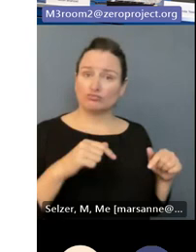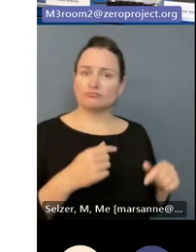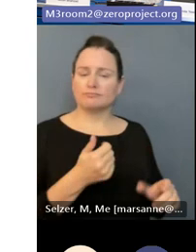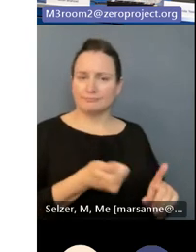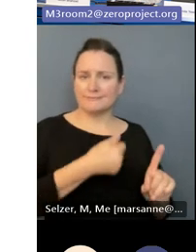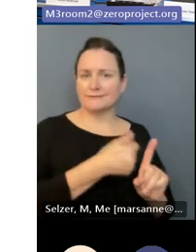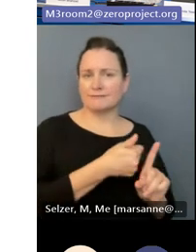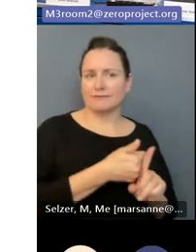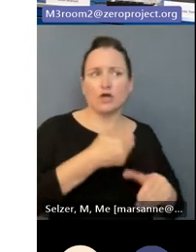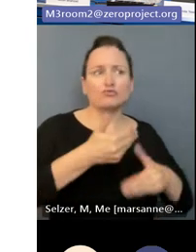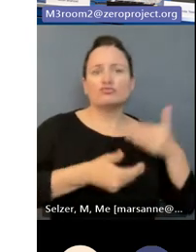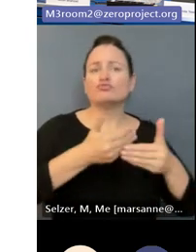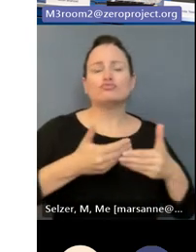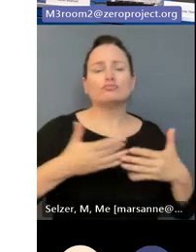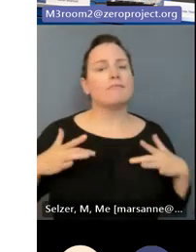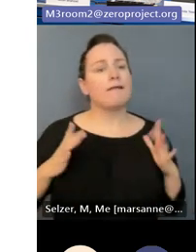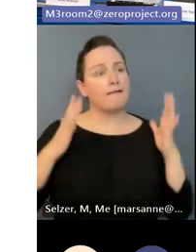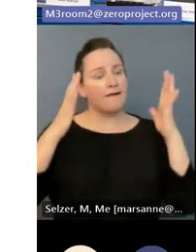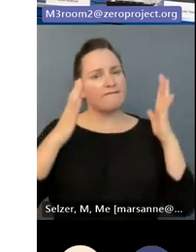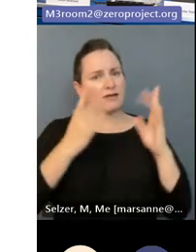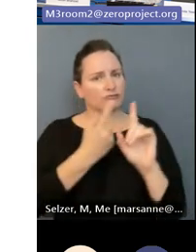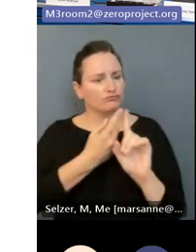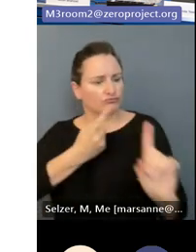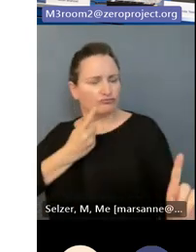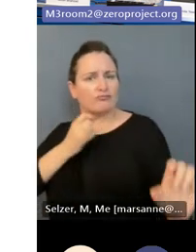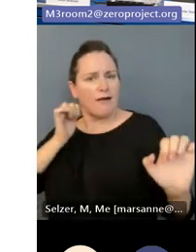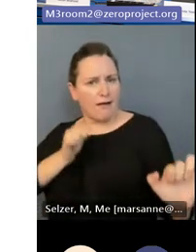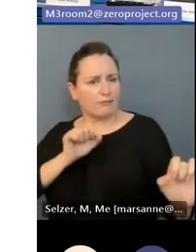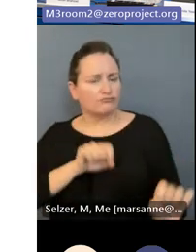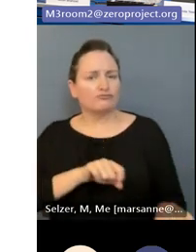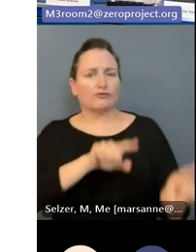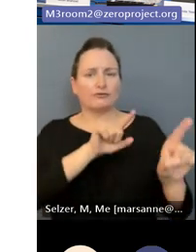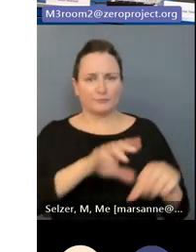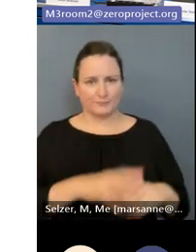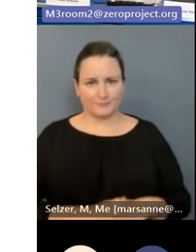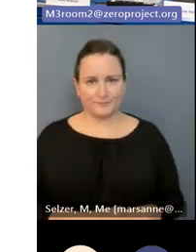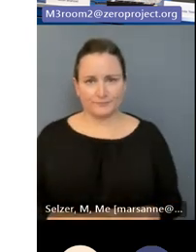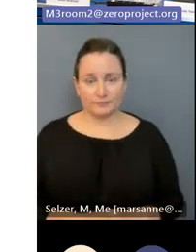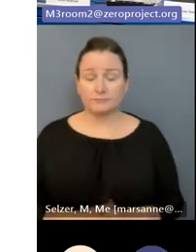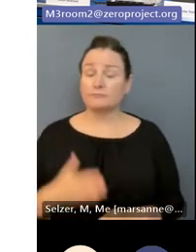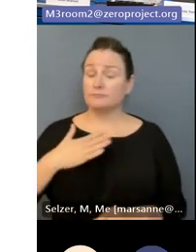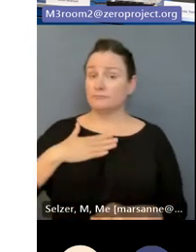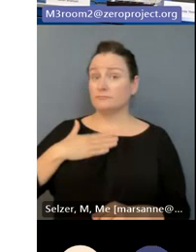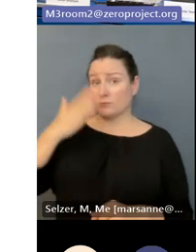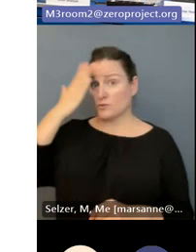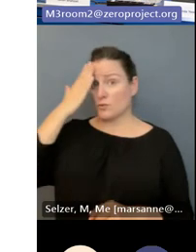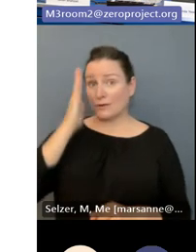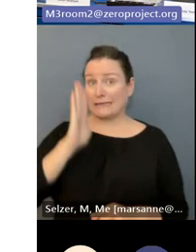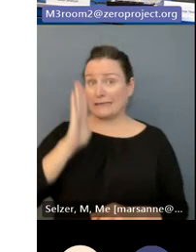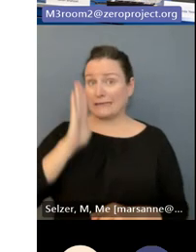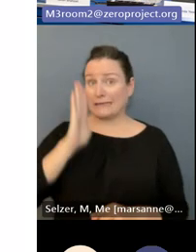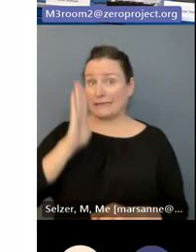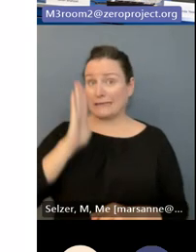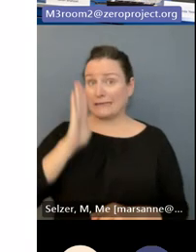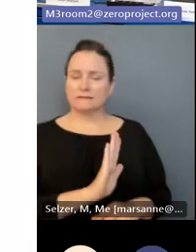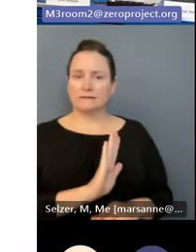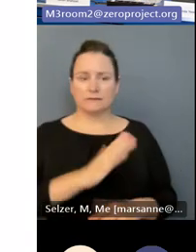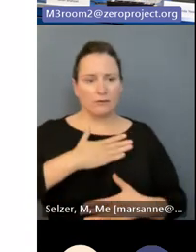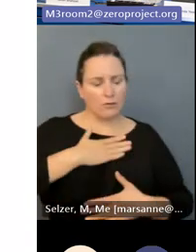and fulfilling lives. We understand the needs of individuals with Down syndrome and their loved ones. So from the moment a